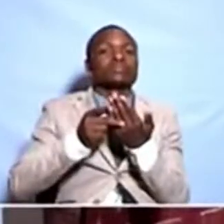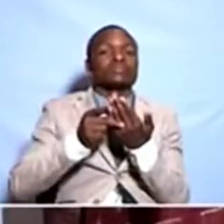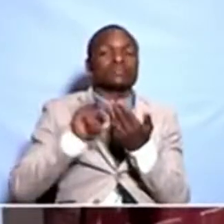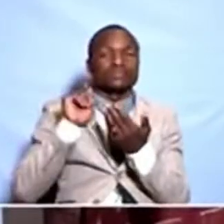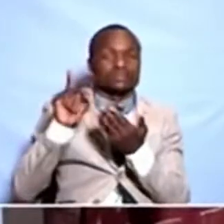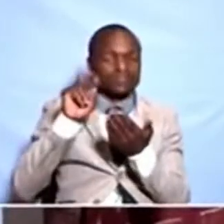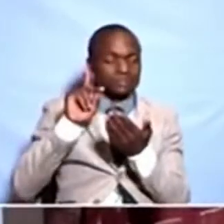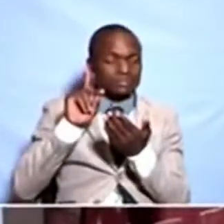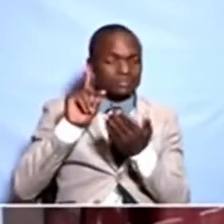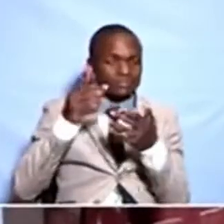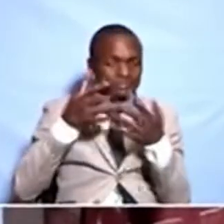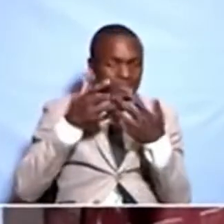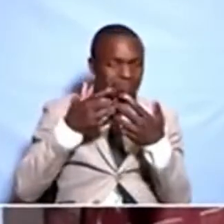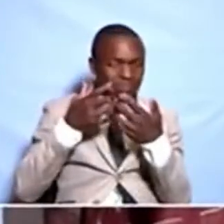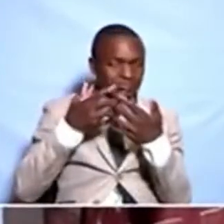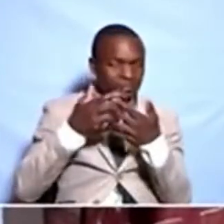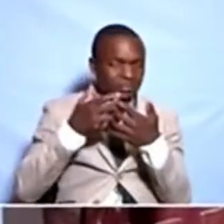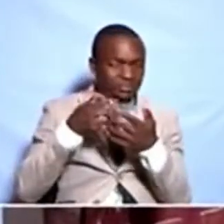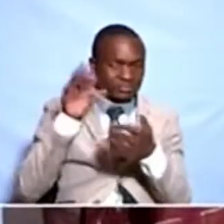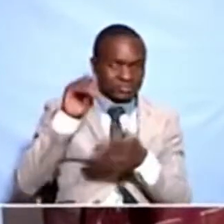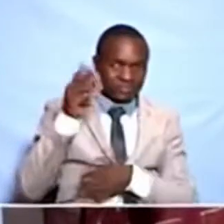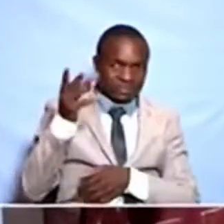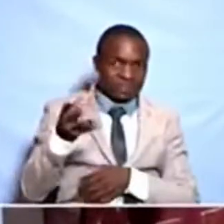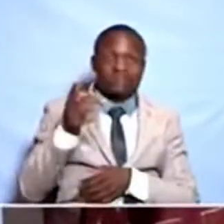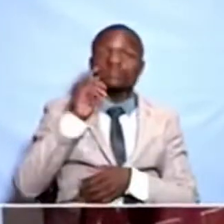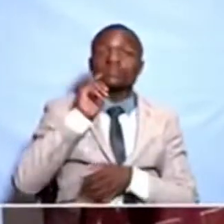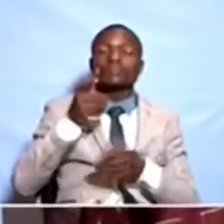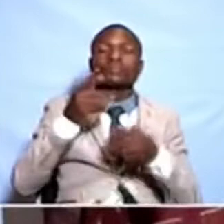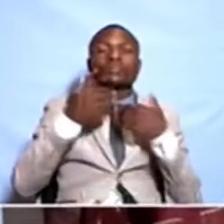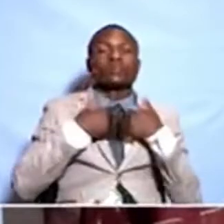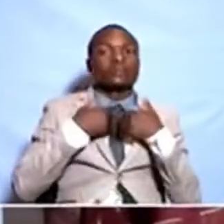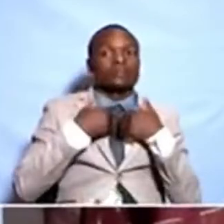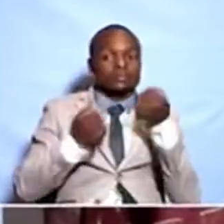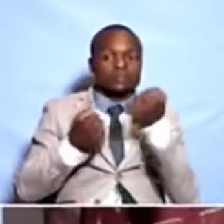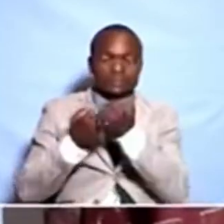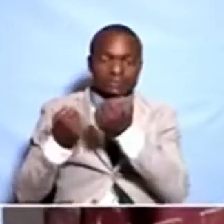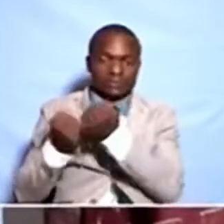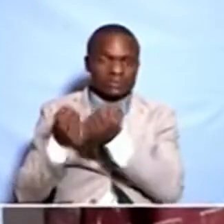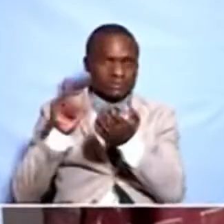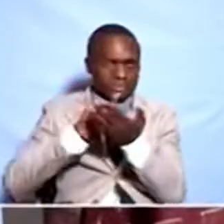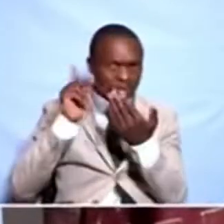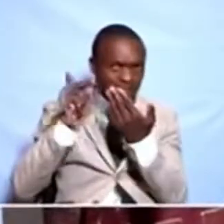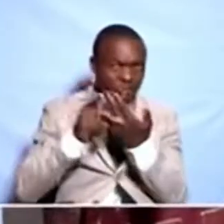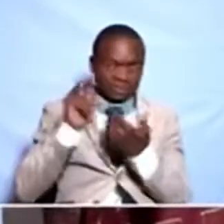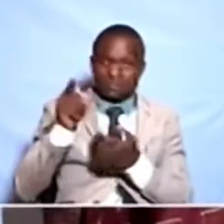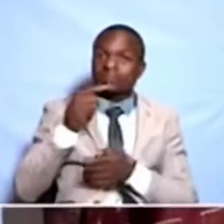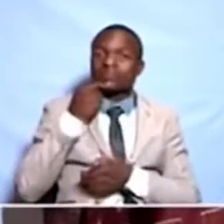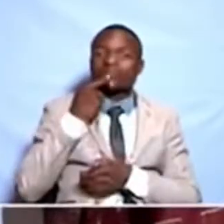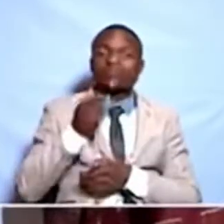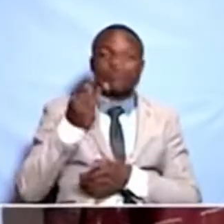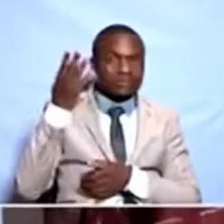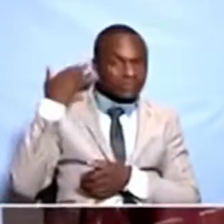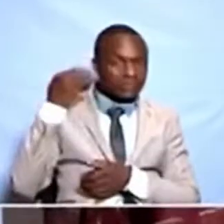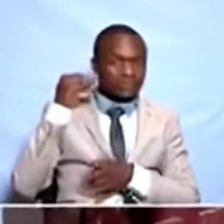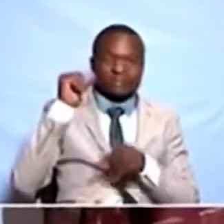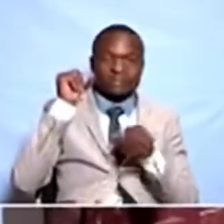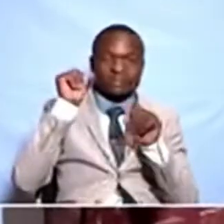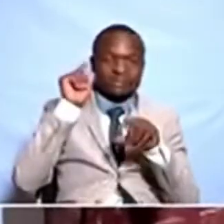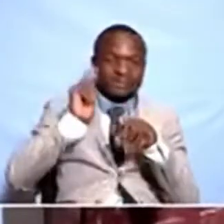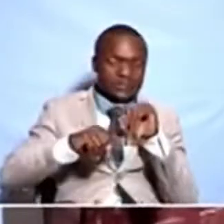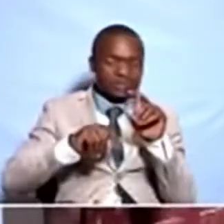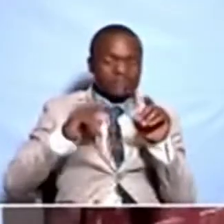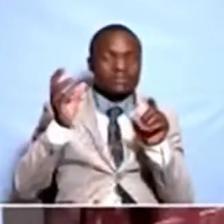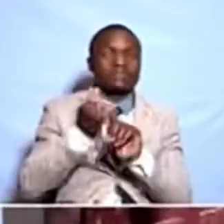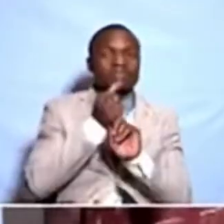engine that was put there, it must have supporting documents, because like I said earlier, you cannot just get an engine